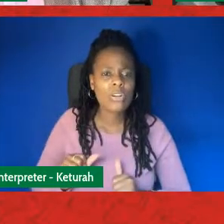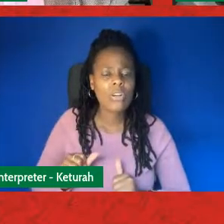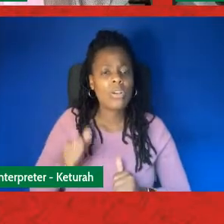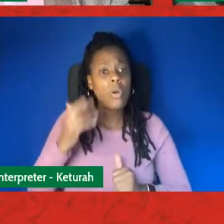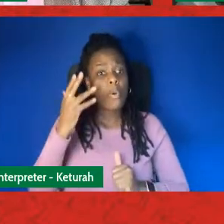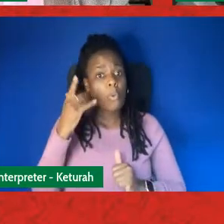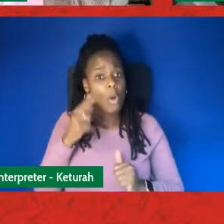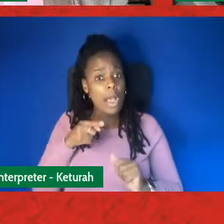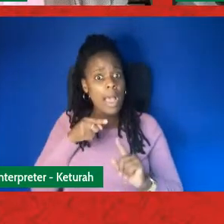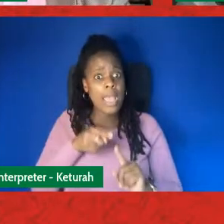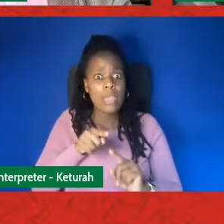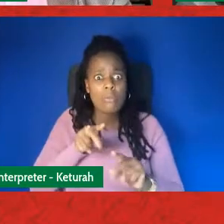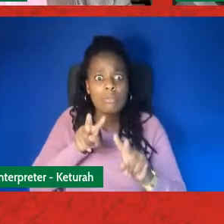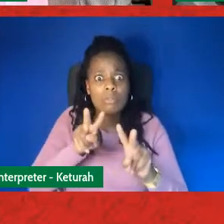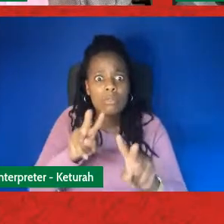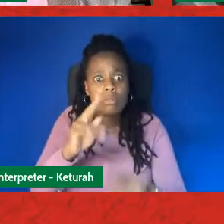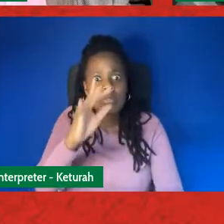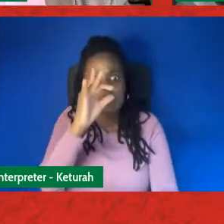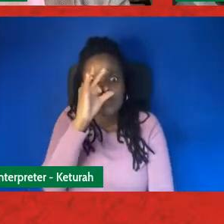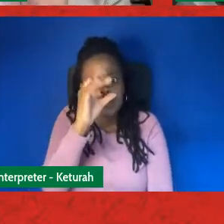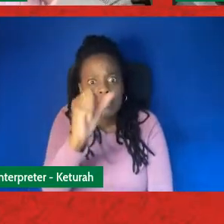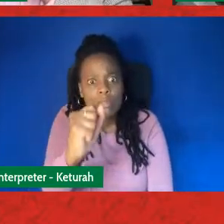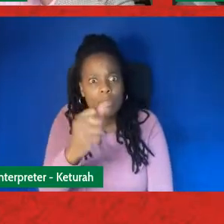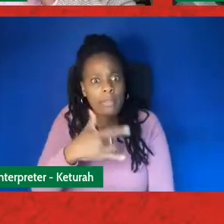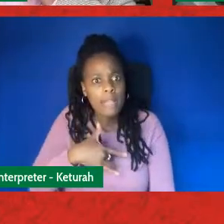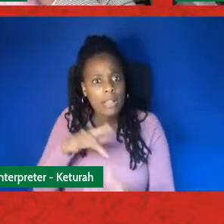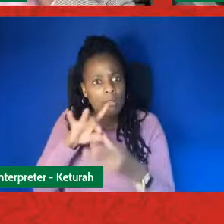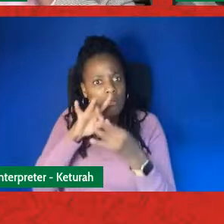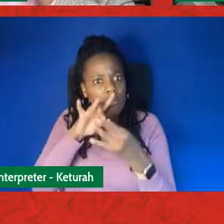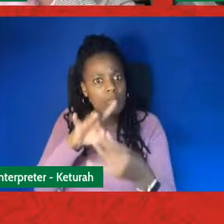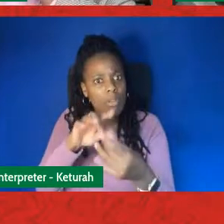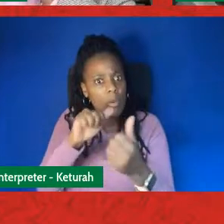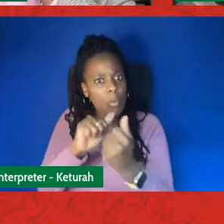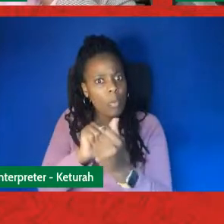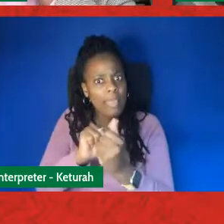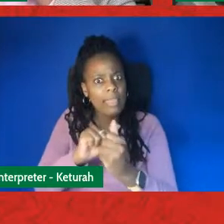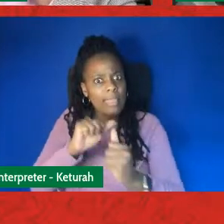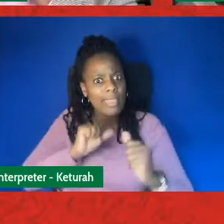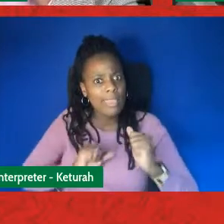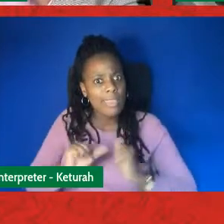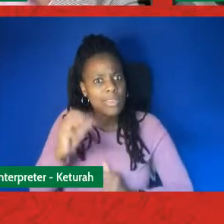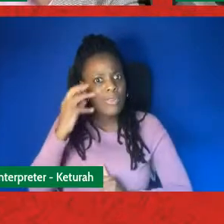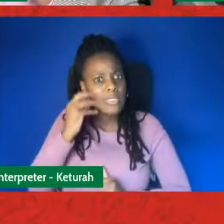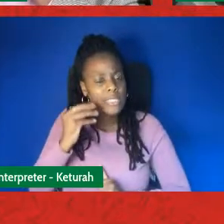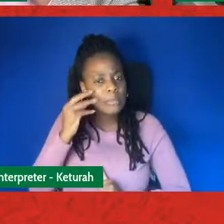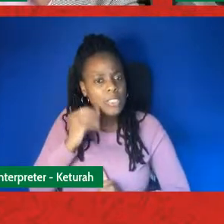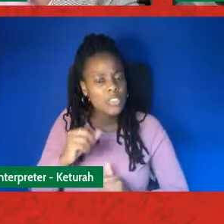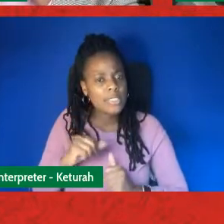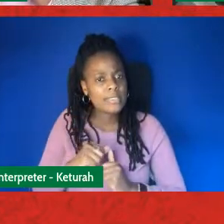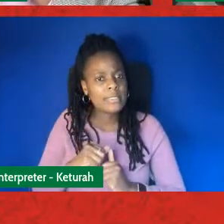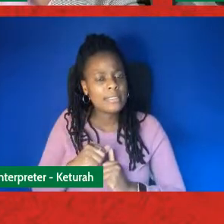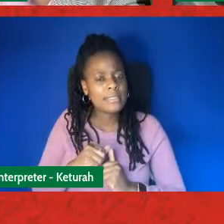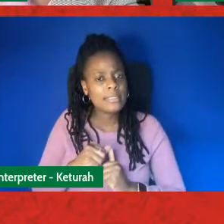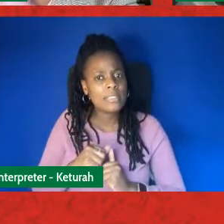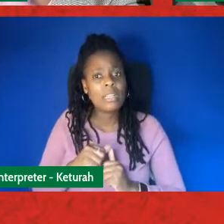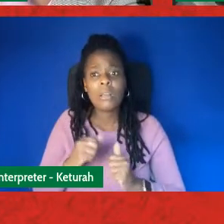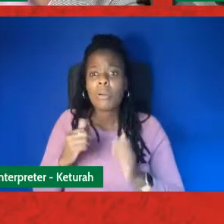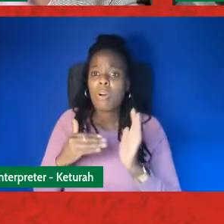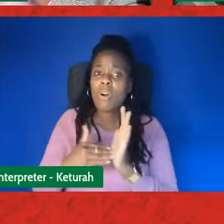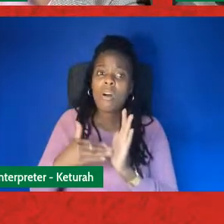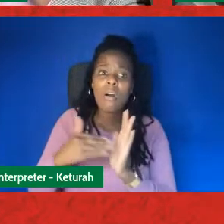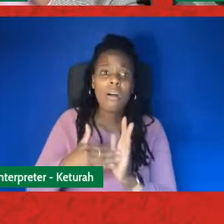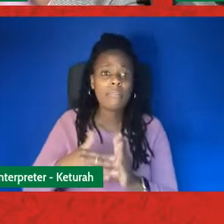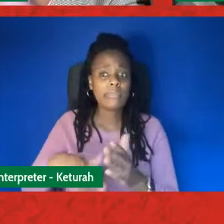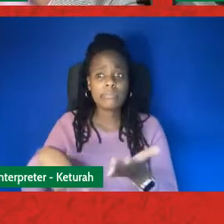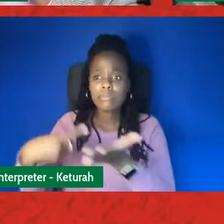you know, engaged and, you know, feeling really connected to the work that we were doing. But so many times when you talk to